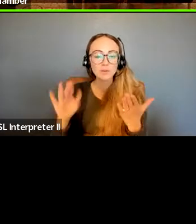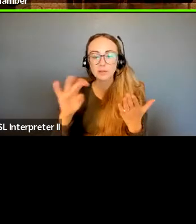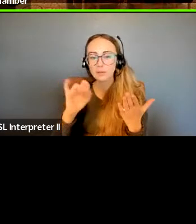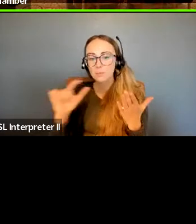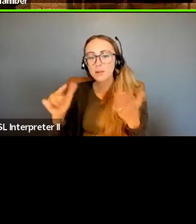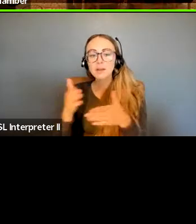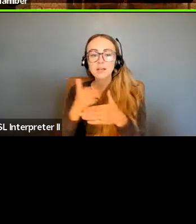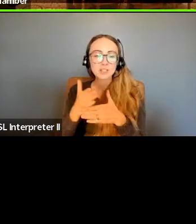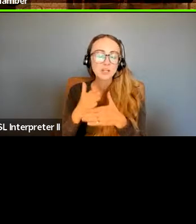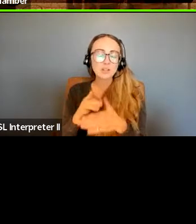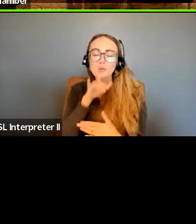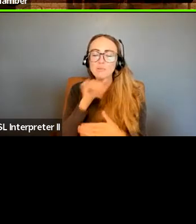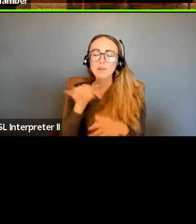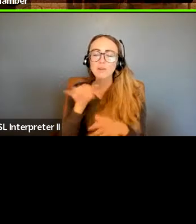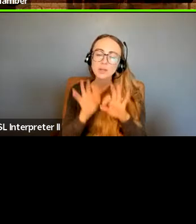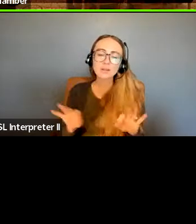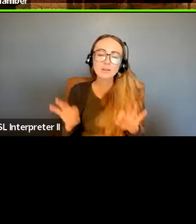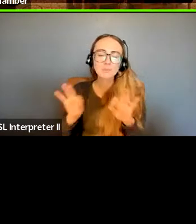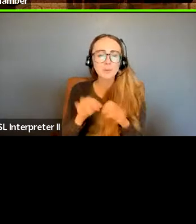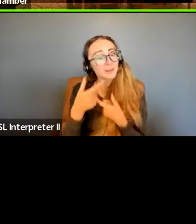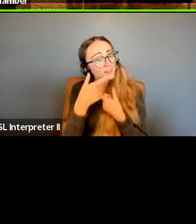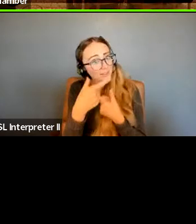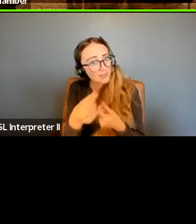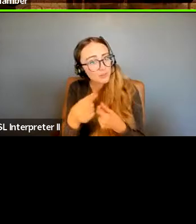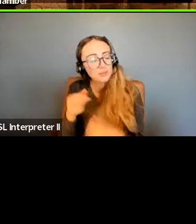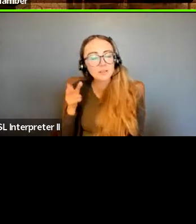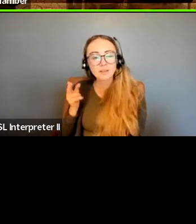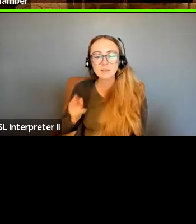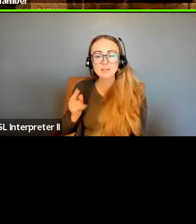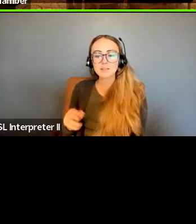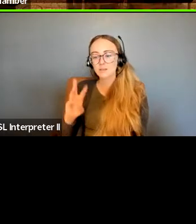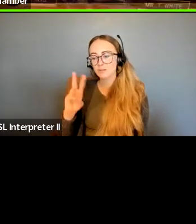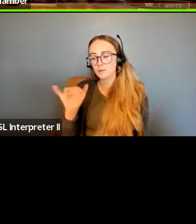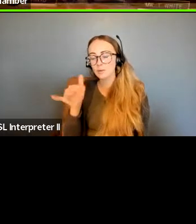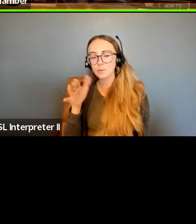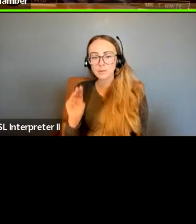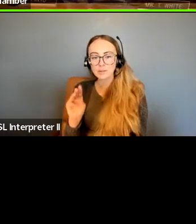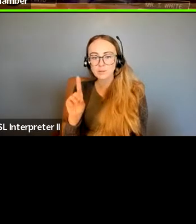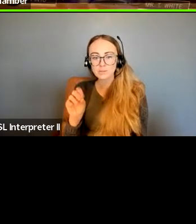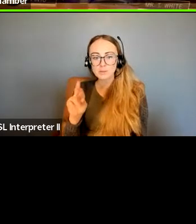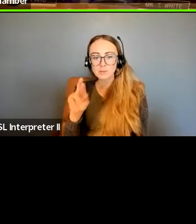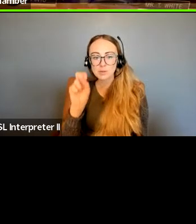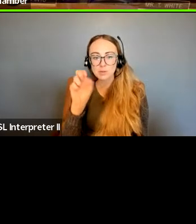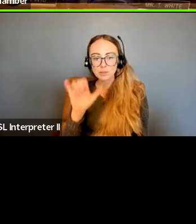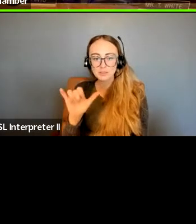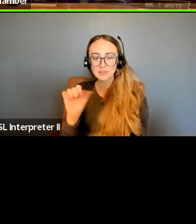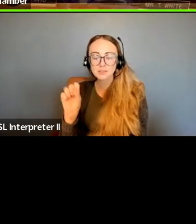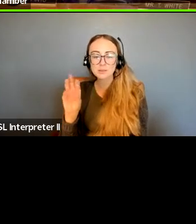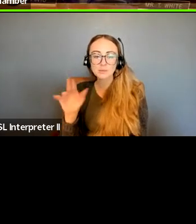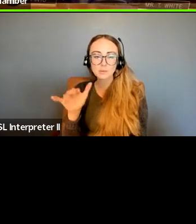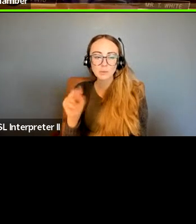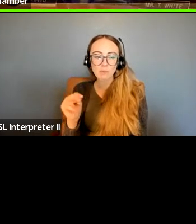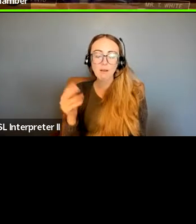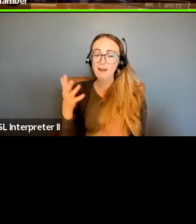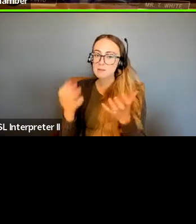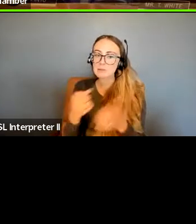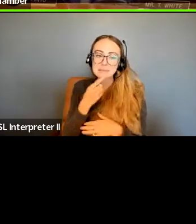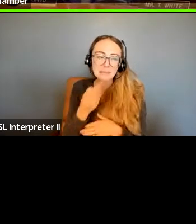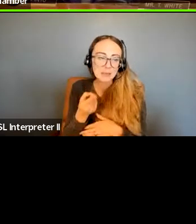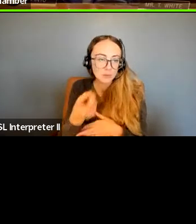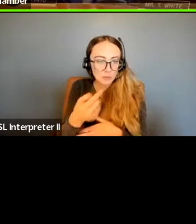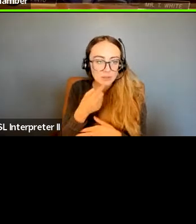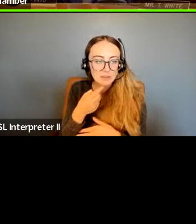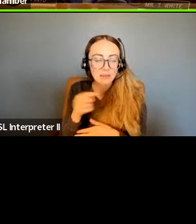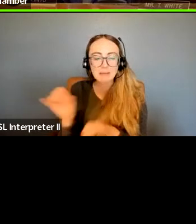sharing the really important and interesting history of William Dorsey Swan. Just wanted to kind of echo what you shared about the